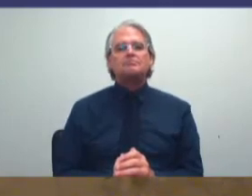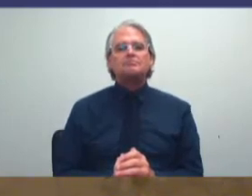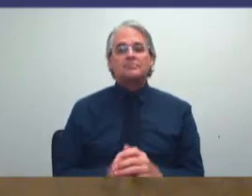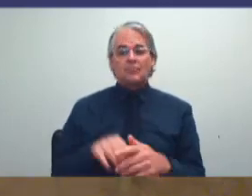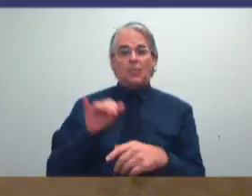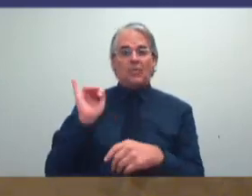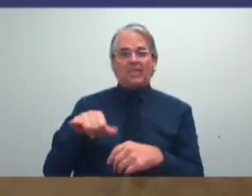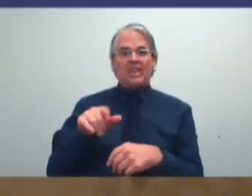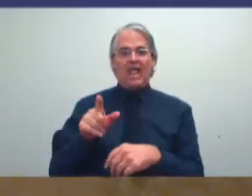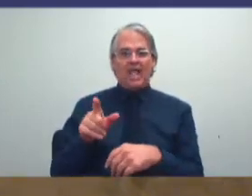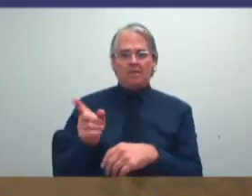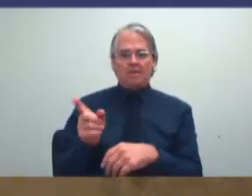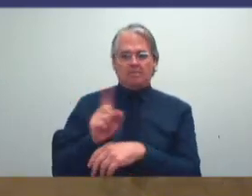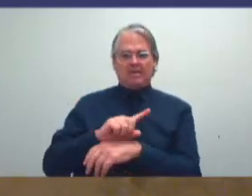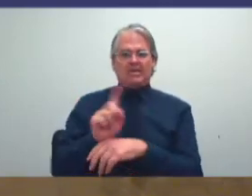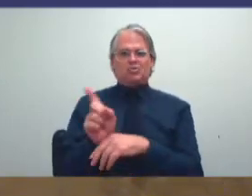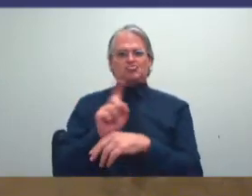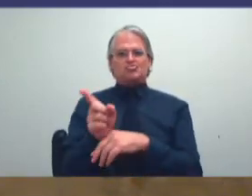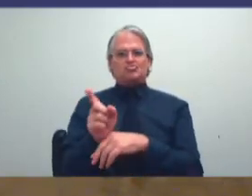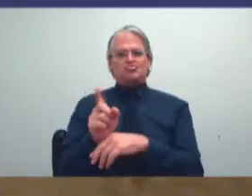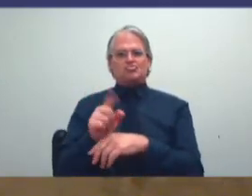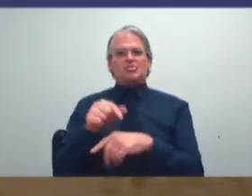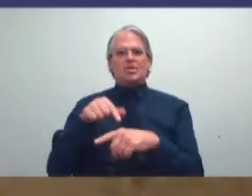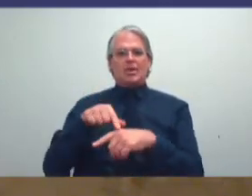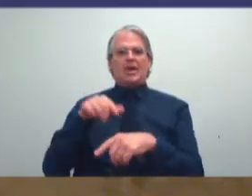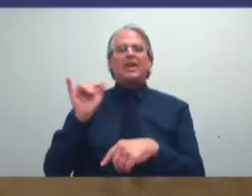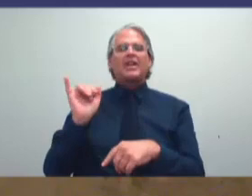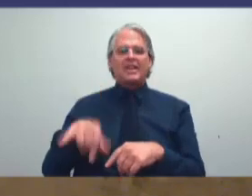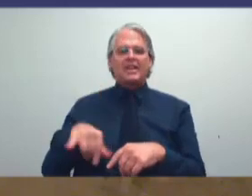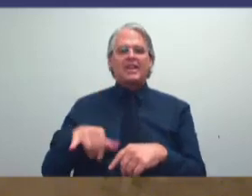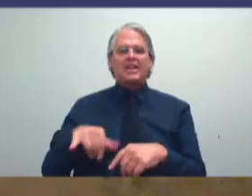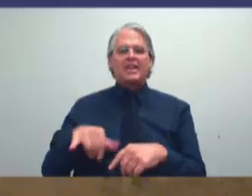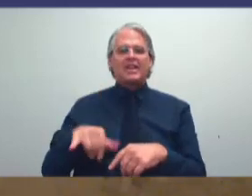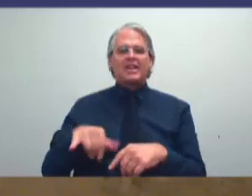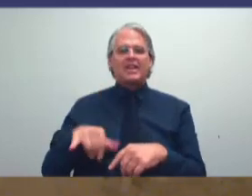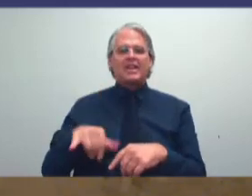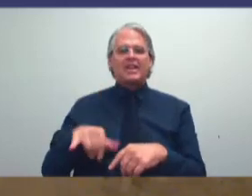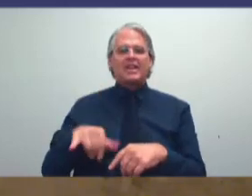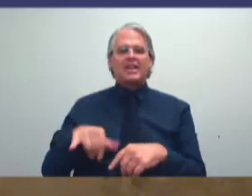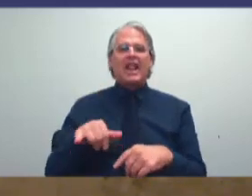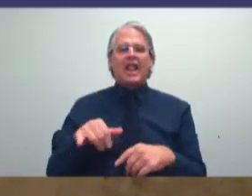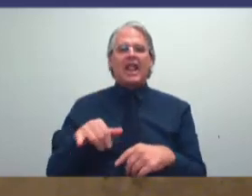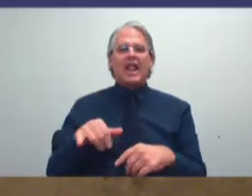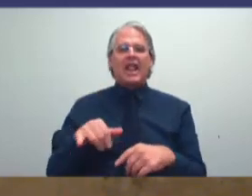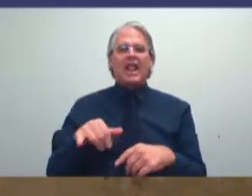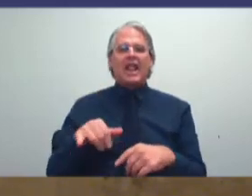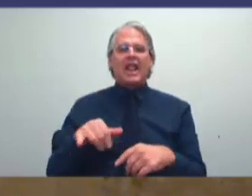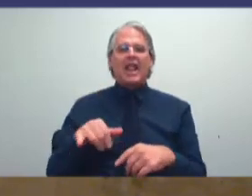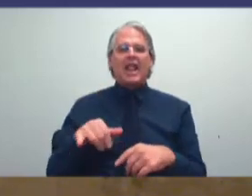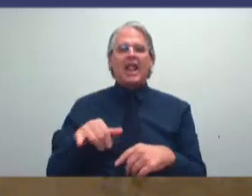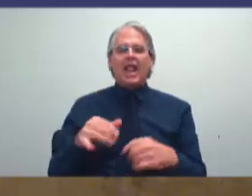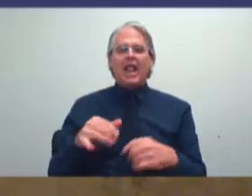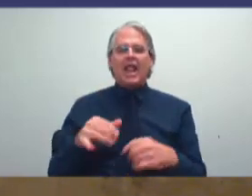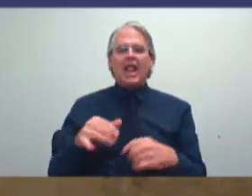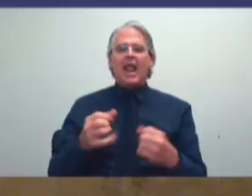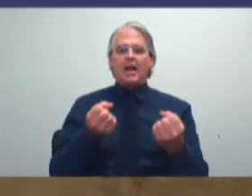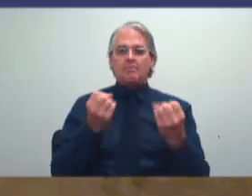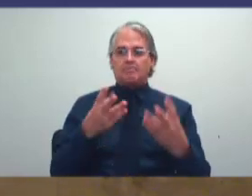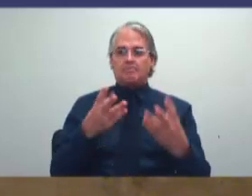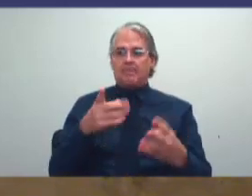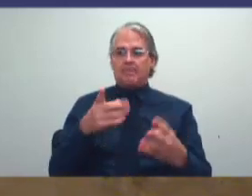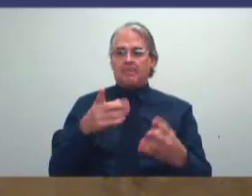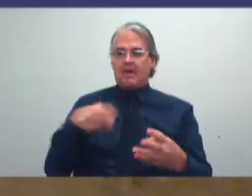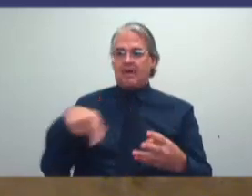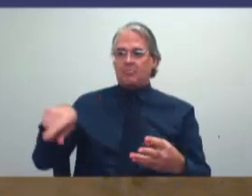to produce this COVID risk meter so that we could put the power back into your hands. And especially someone like me, I have